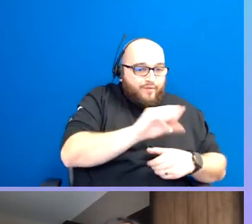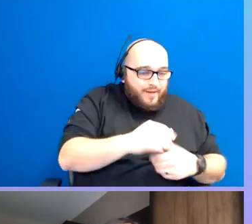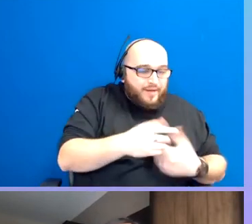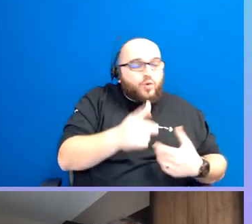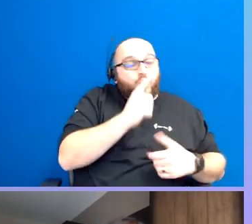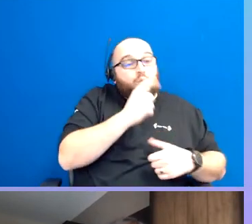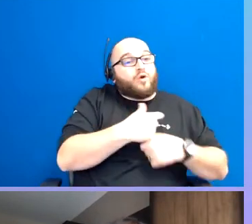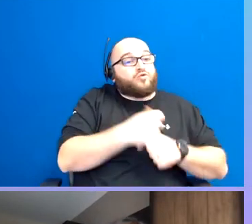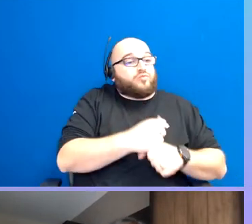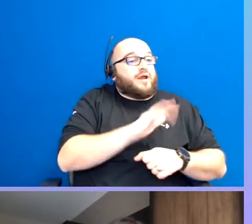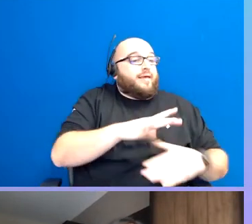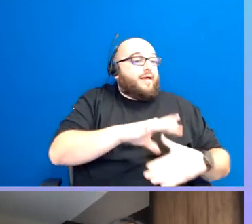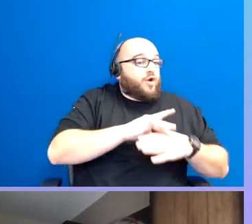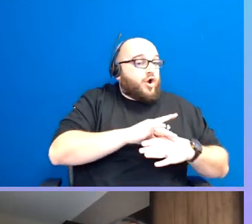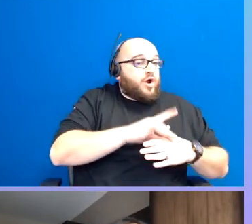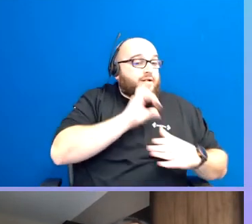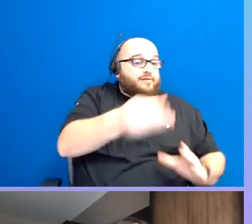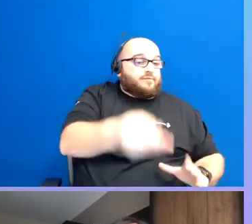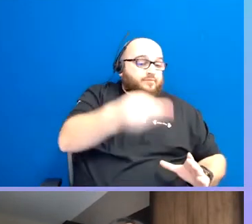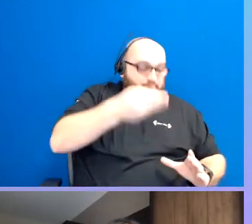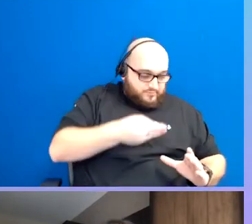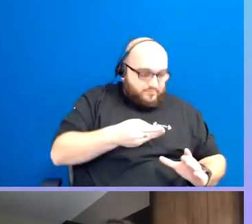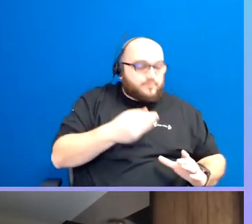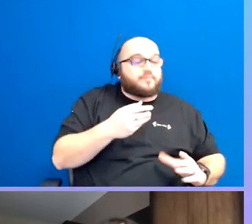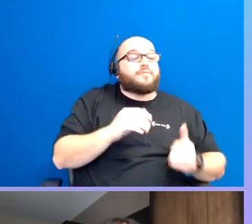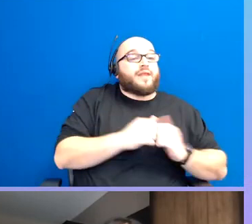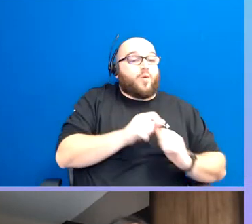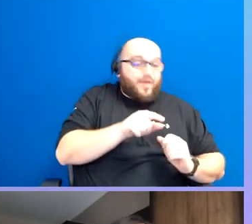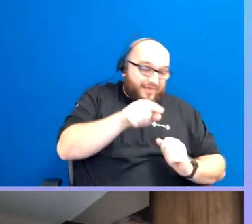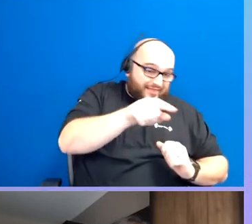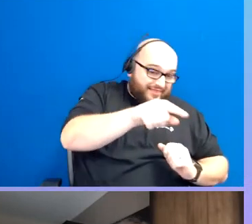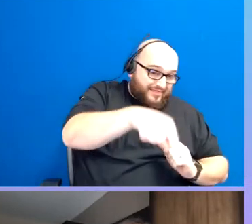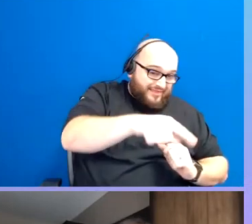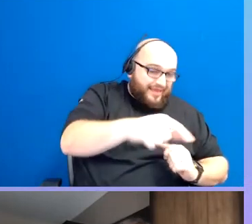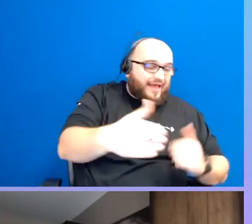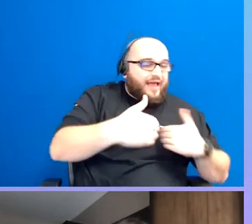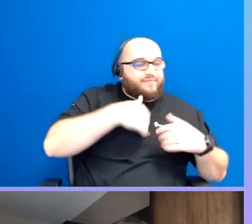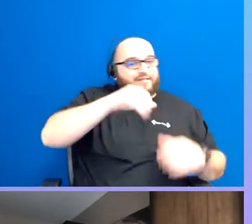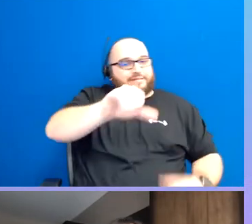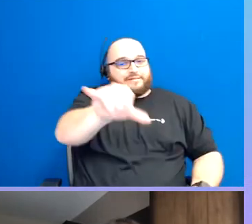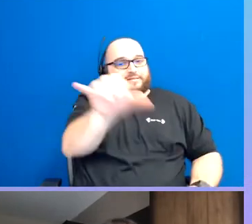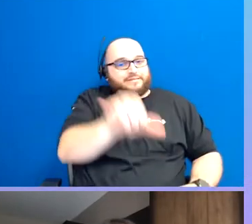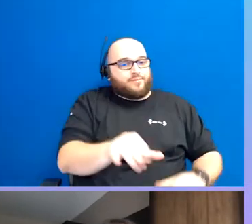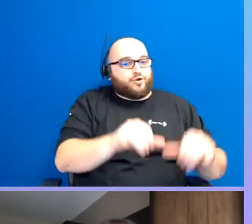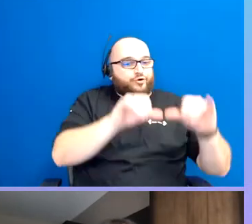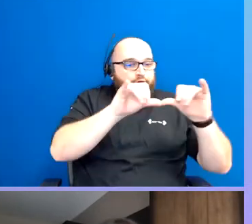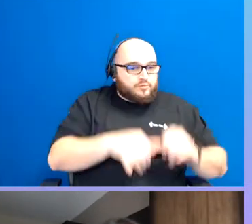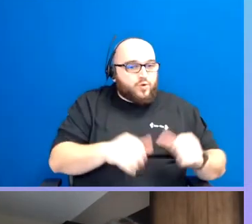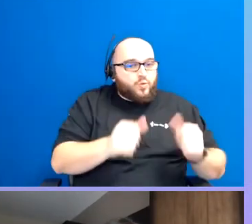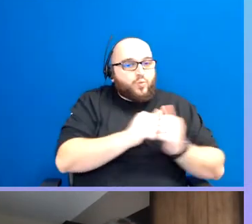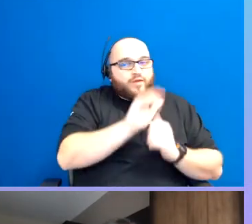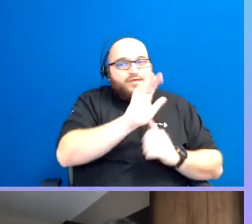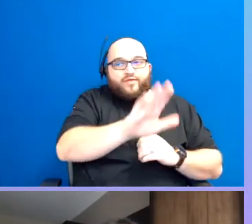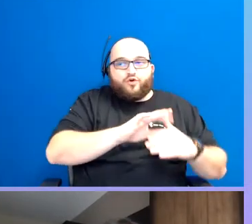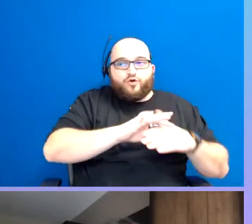create content for you and how they have similar metrics like representation in their content.